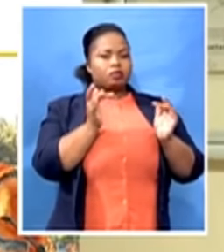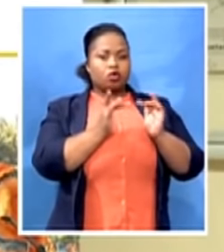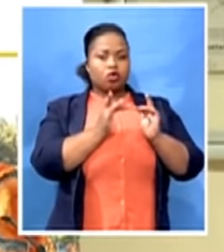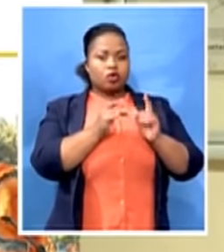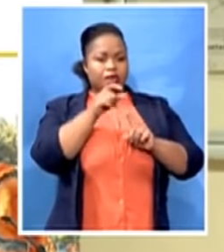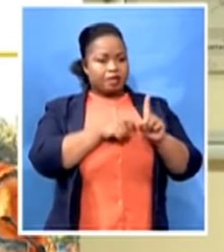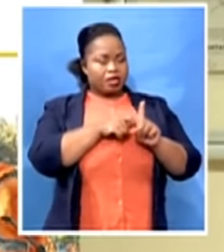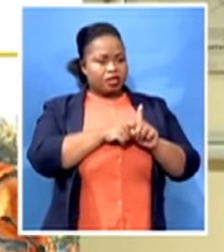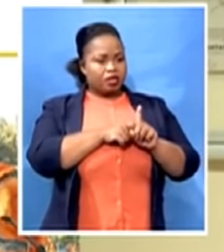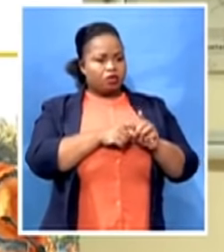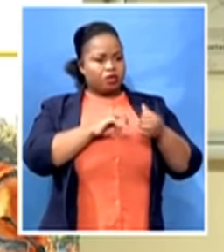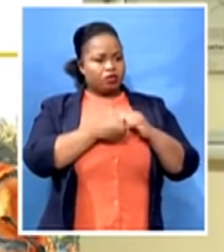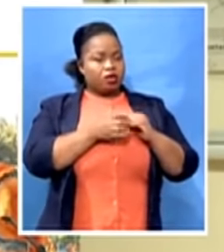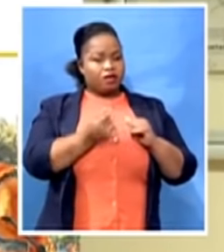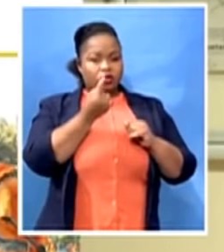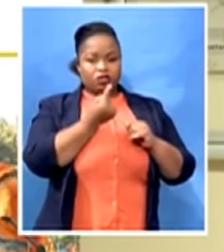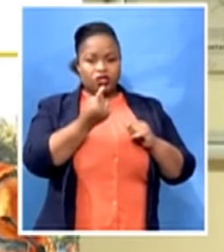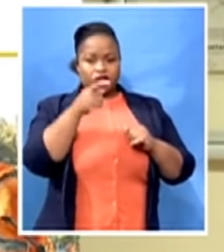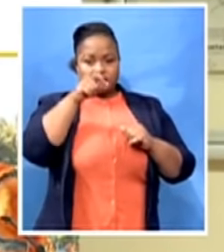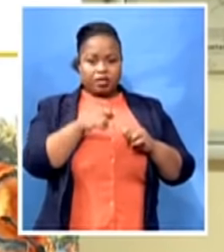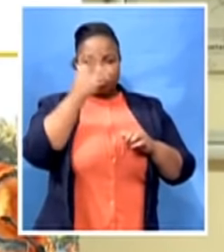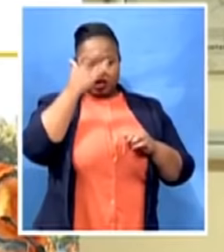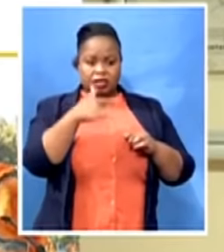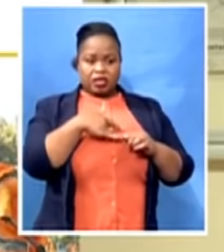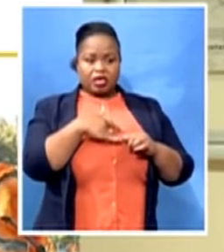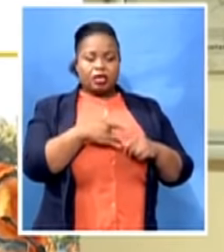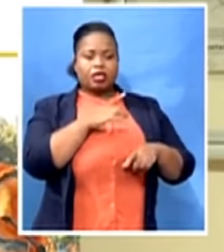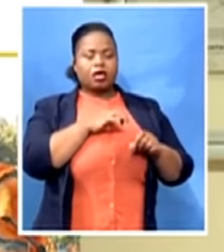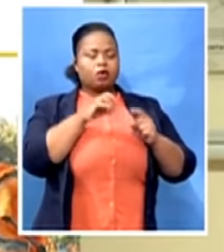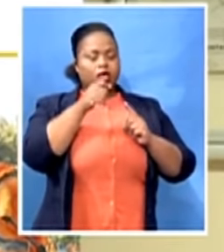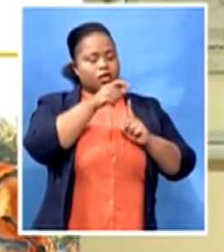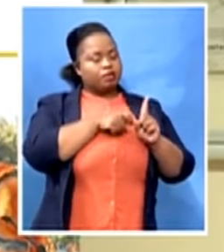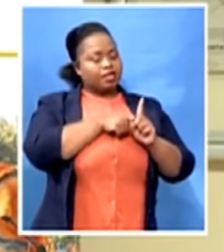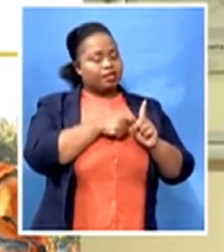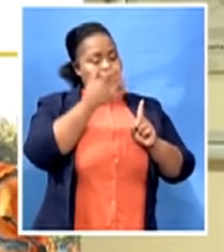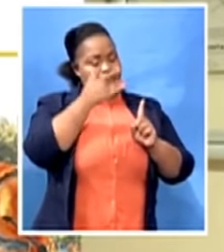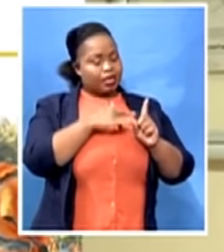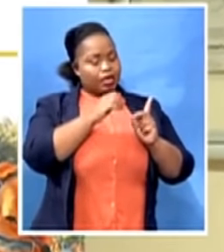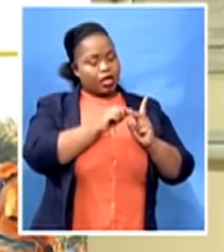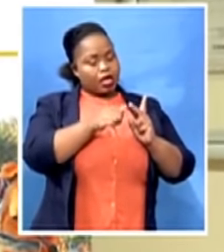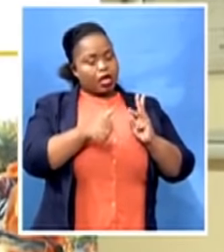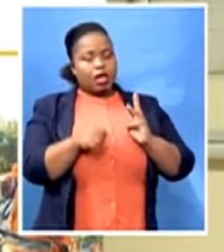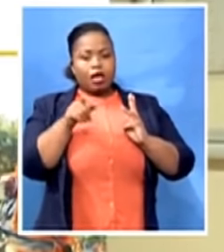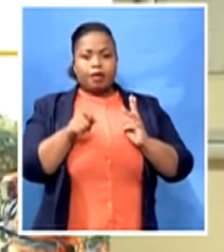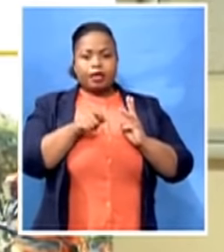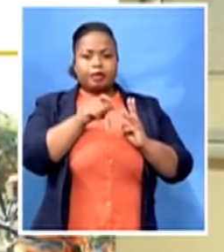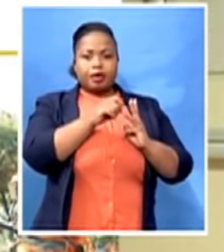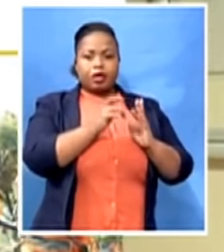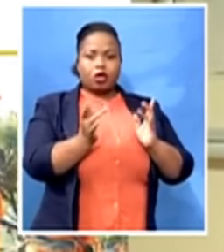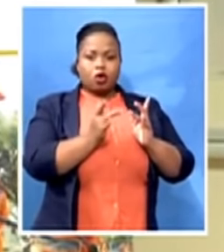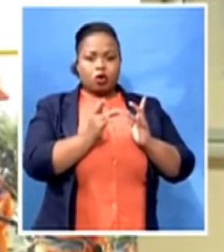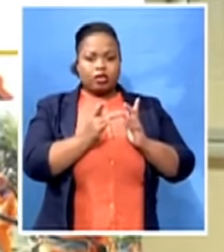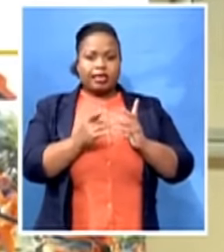tests positive within the province. That is something that we have done very well and we've mastered, and it helped us contain the spread of the